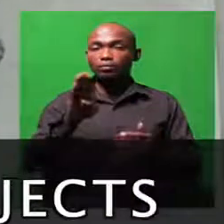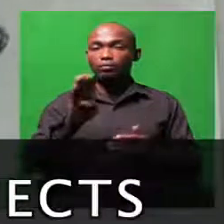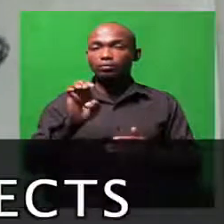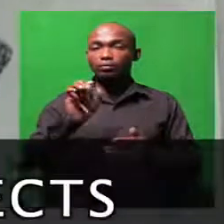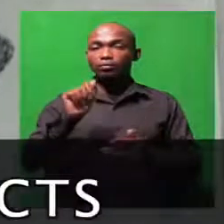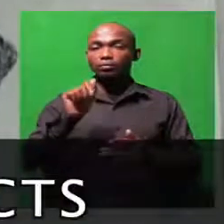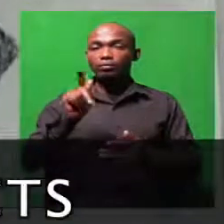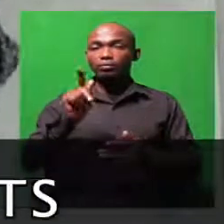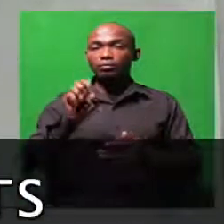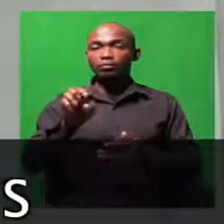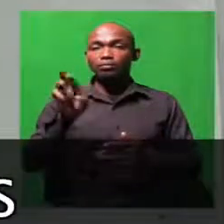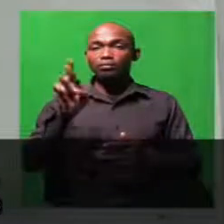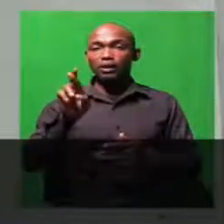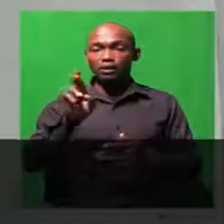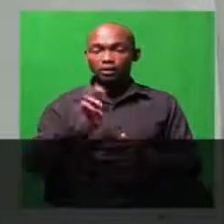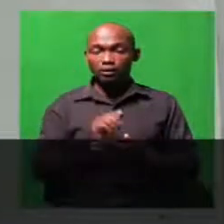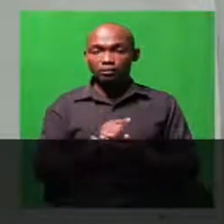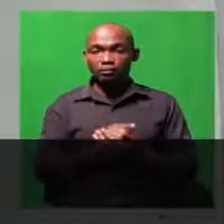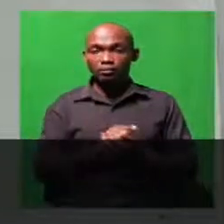the beaker.